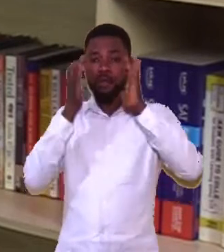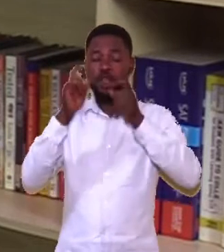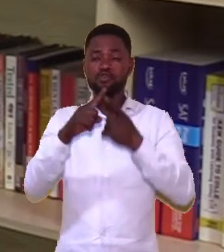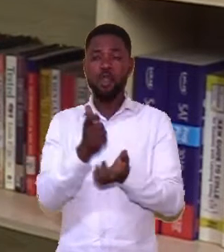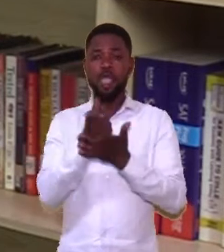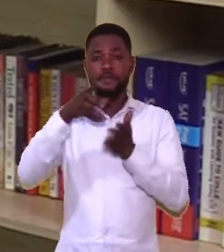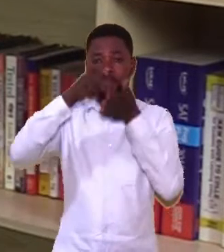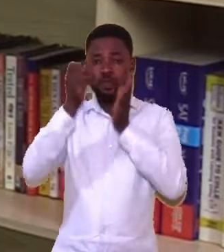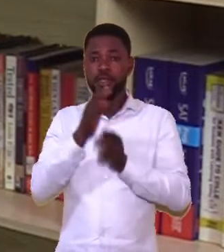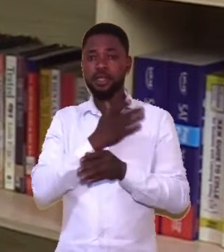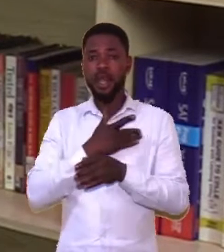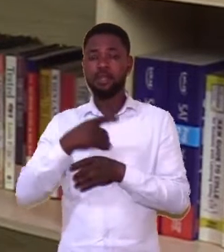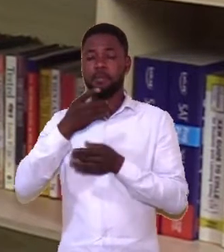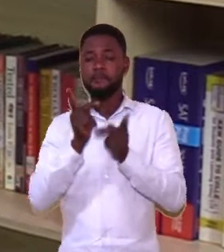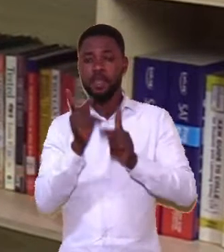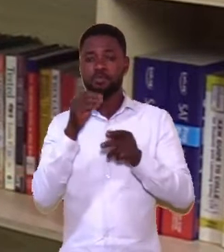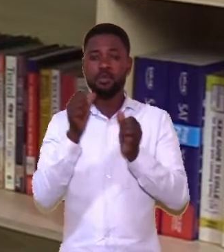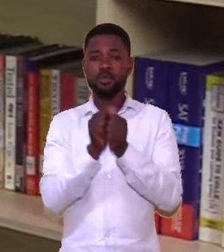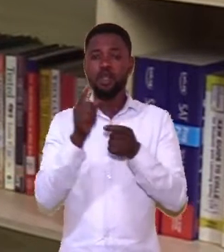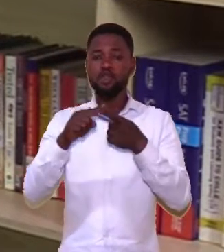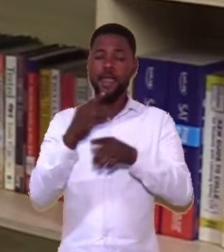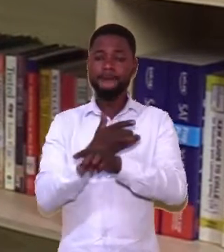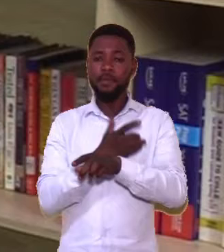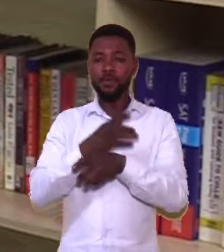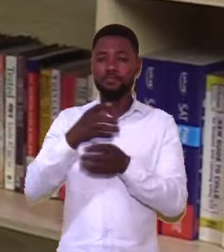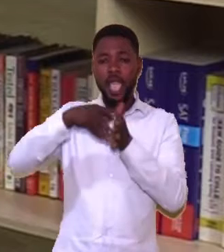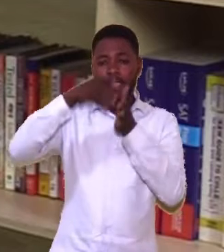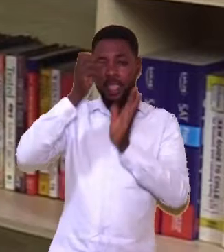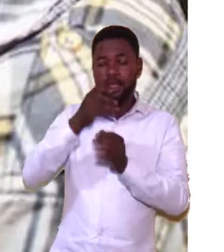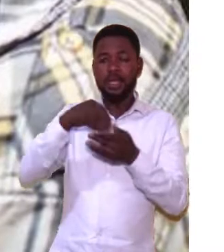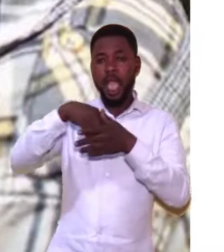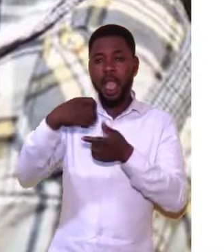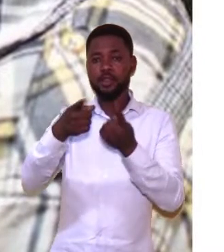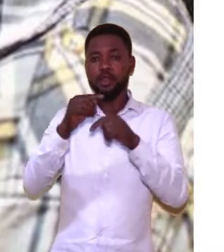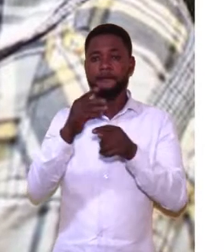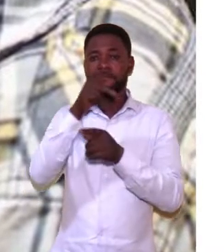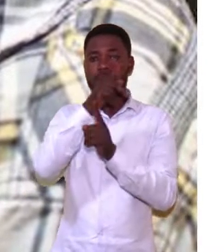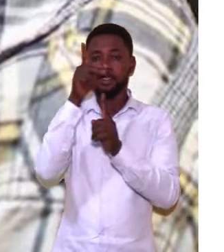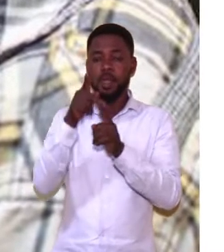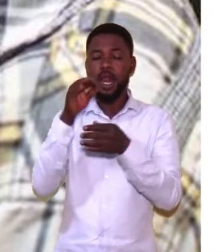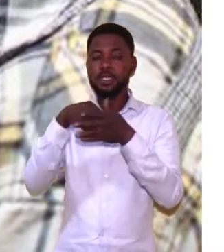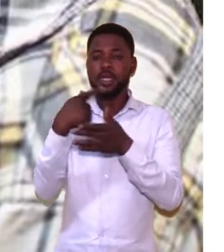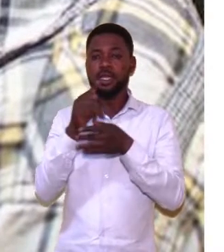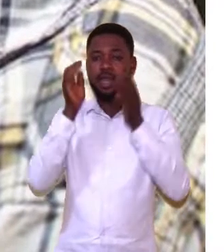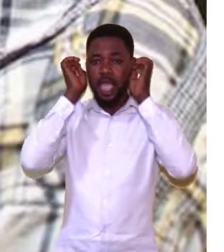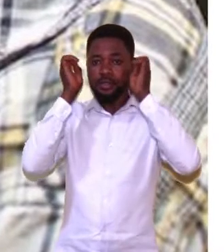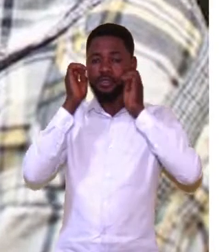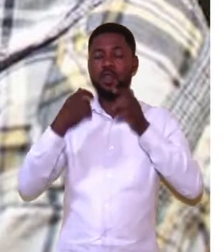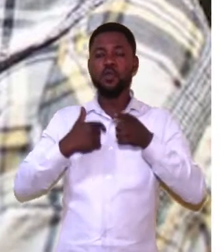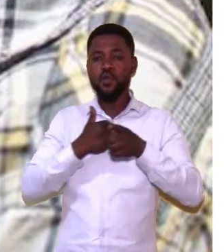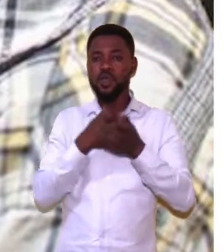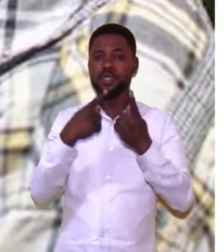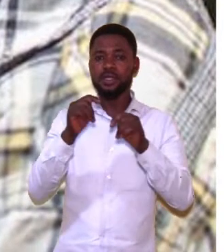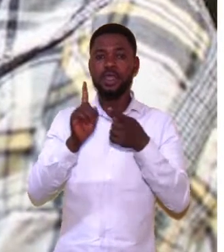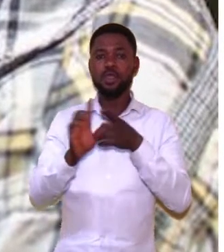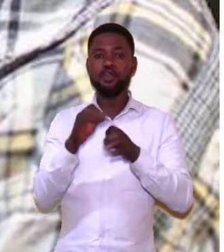helping students and schools use technology in smart ways to improve learning outcomes, particularly in STEM education. And we do this